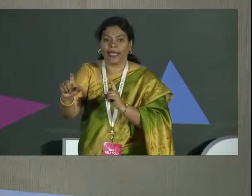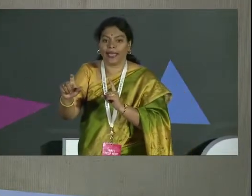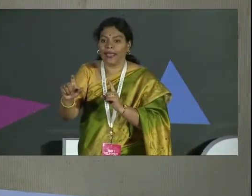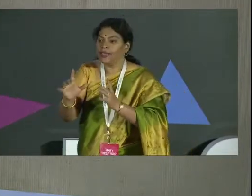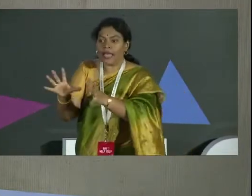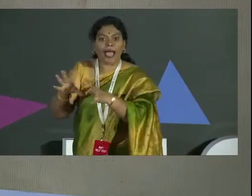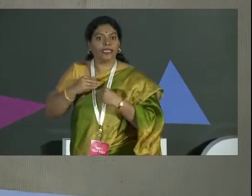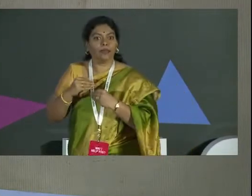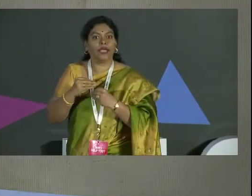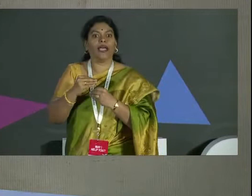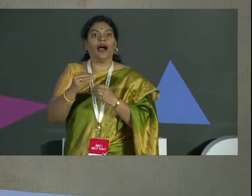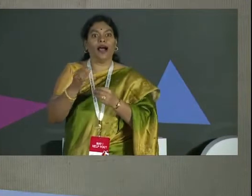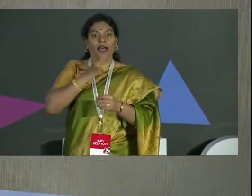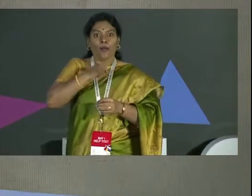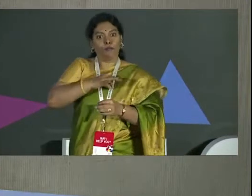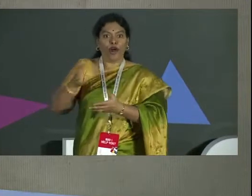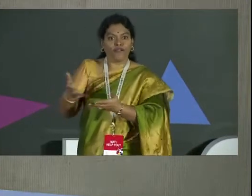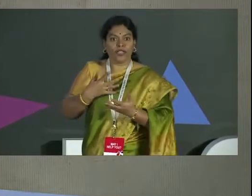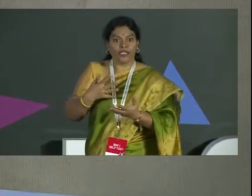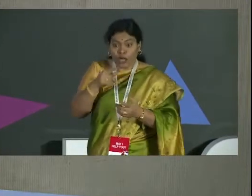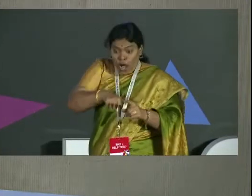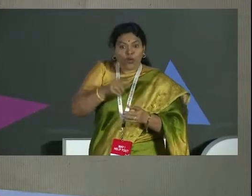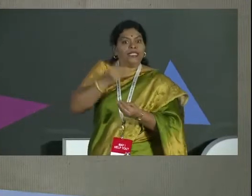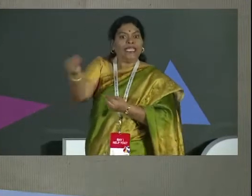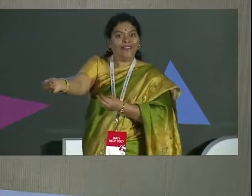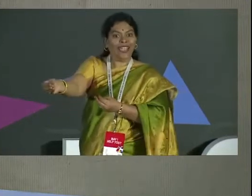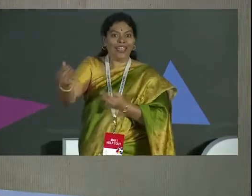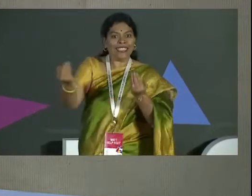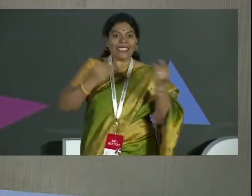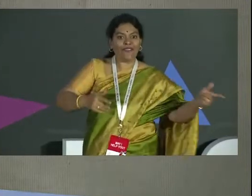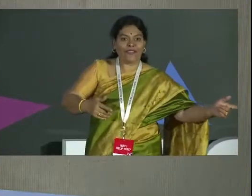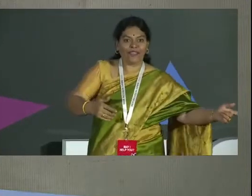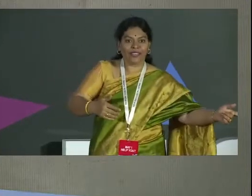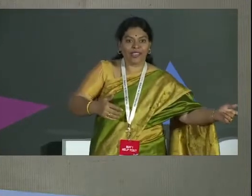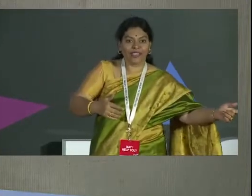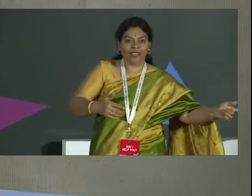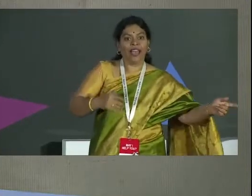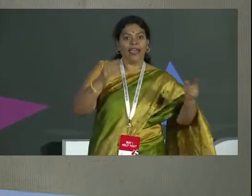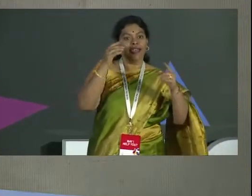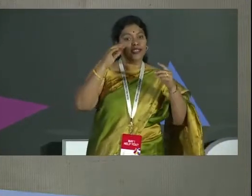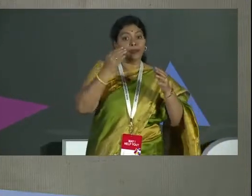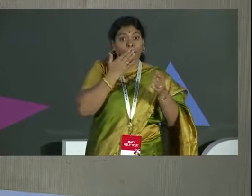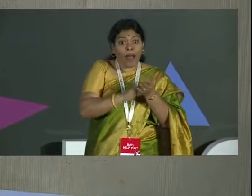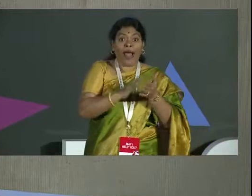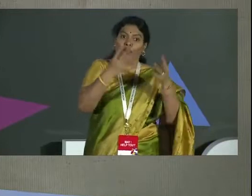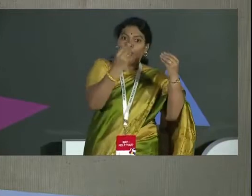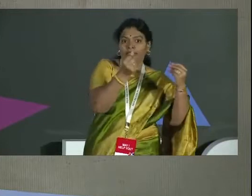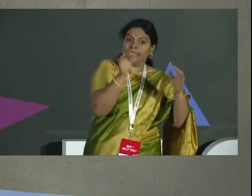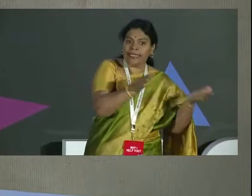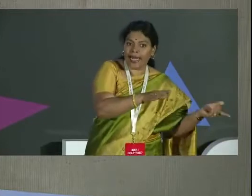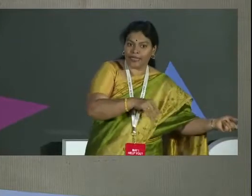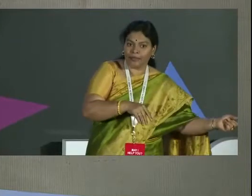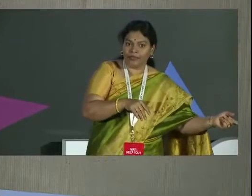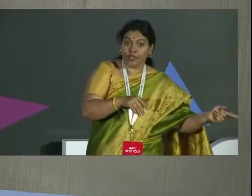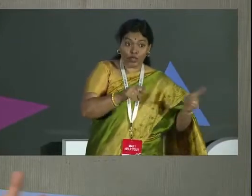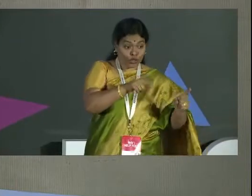favor, because he has wiped out his karmic debt, correct? He has reduced his karmic debt. So his attitude is of